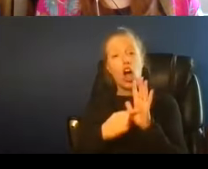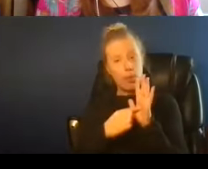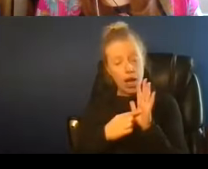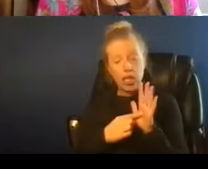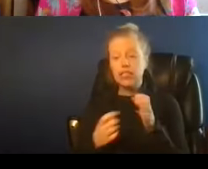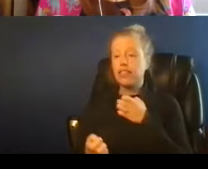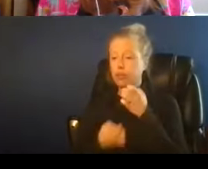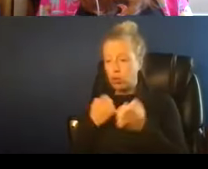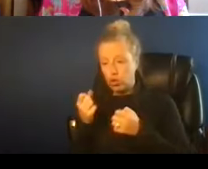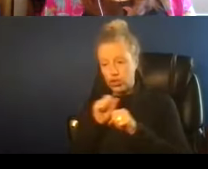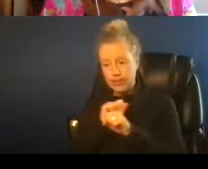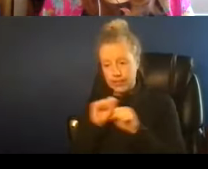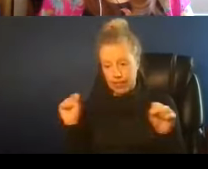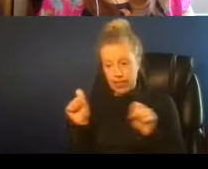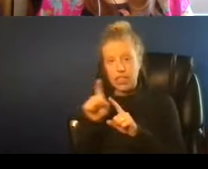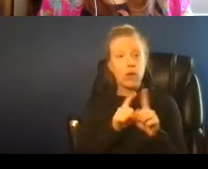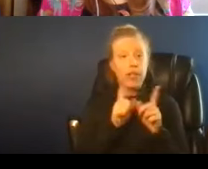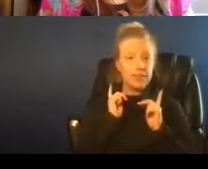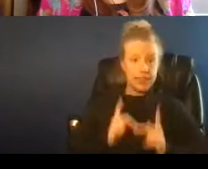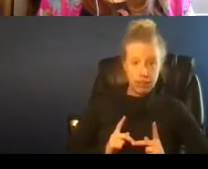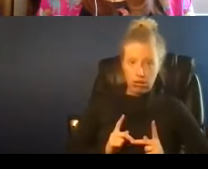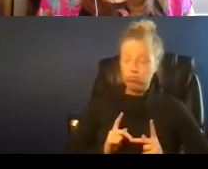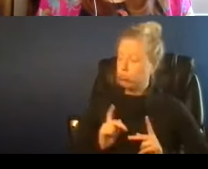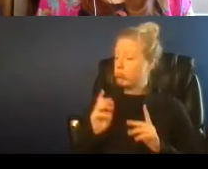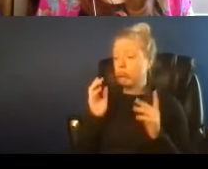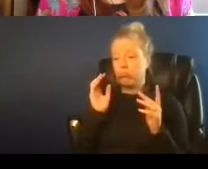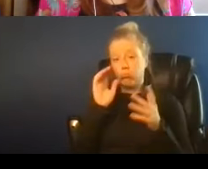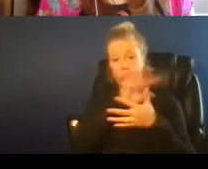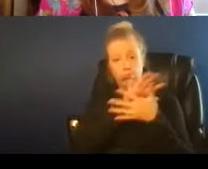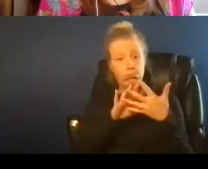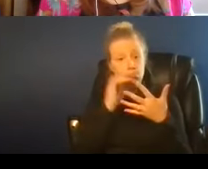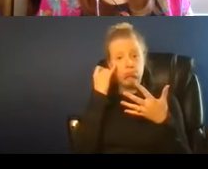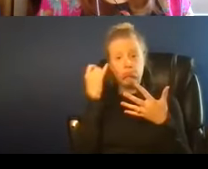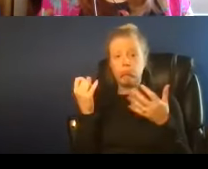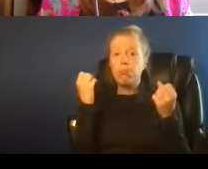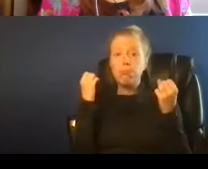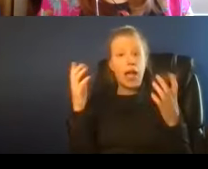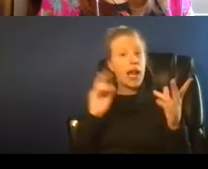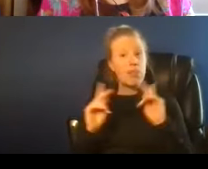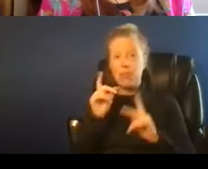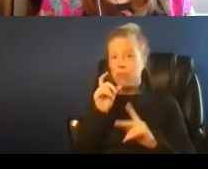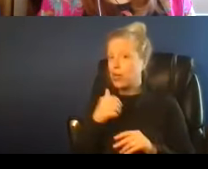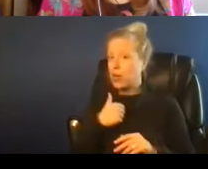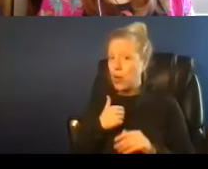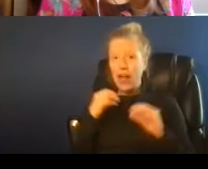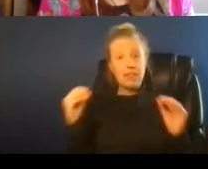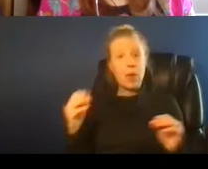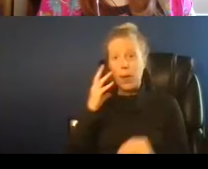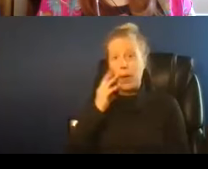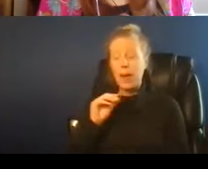physical. And these are ideas that many people who don't have experience with